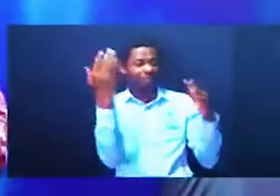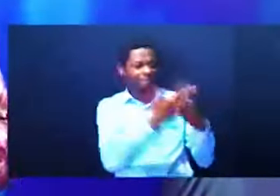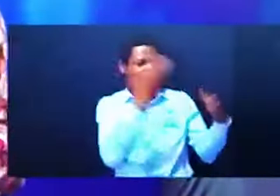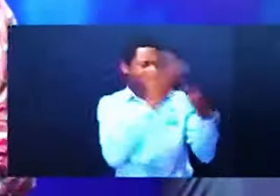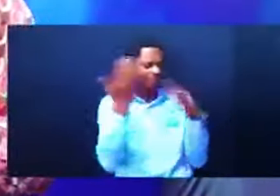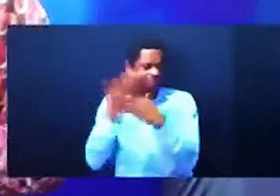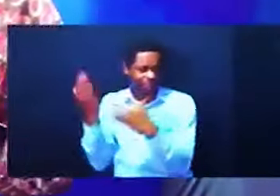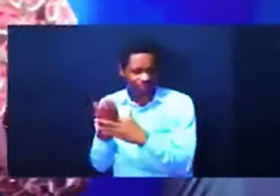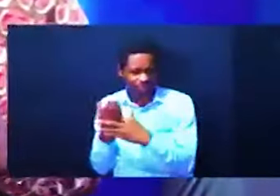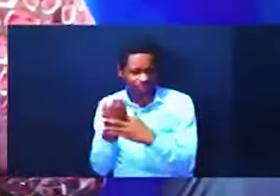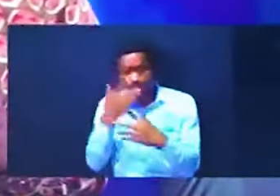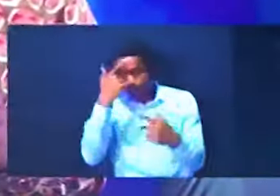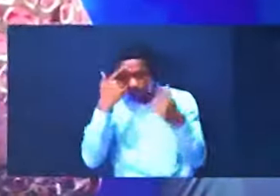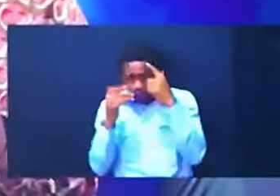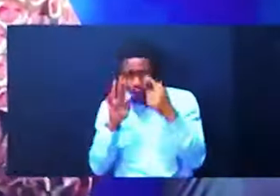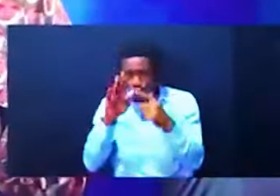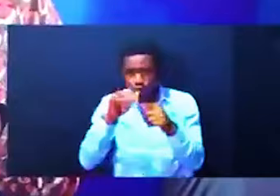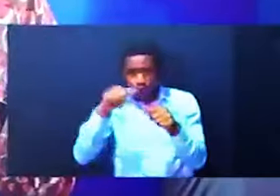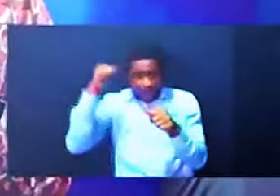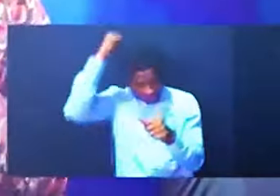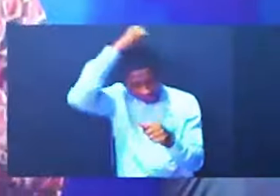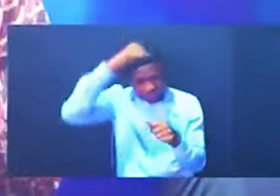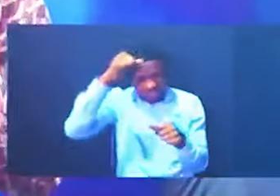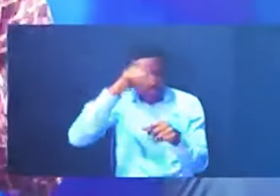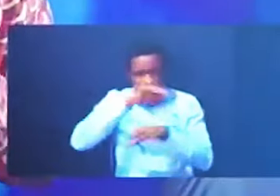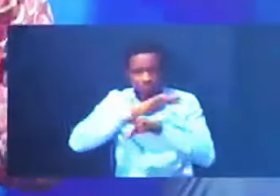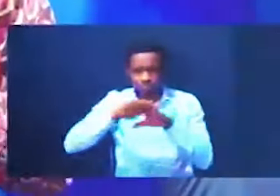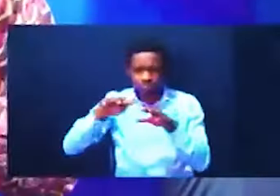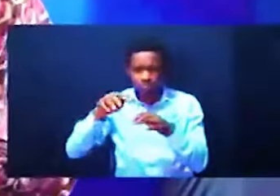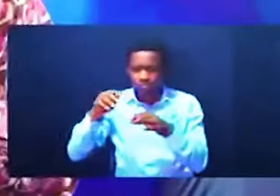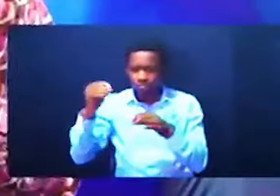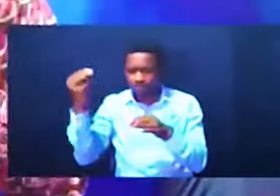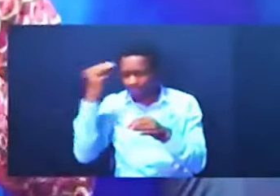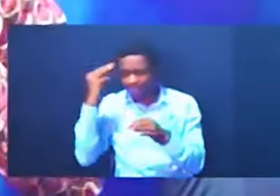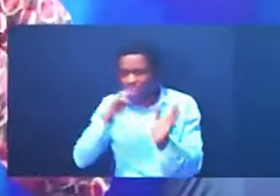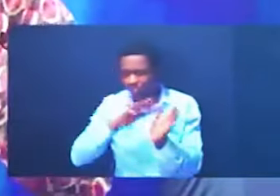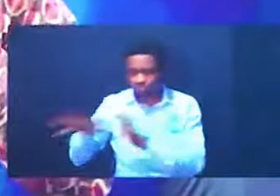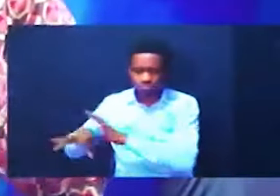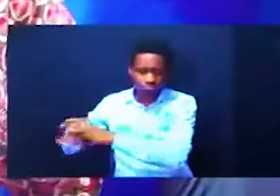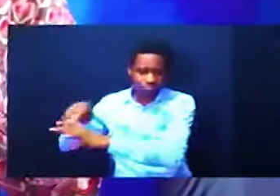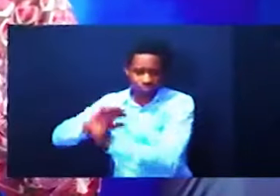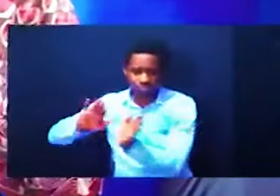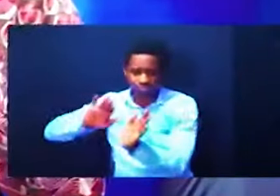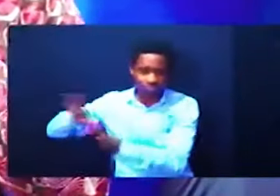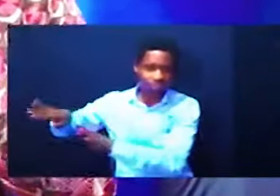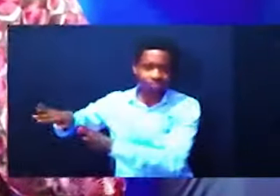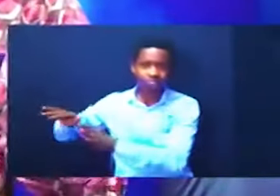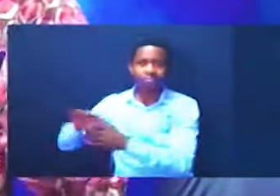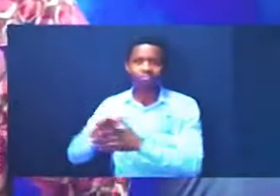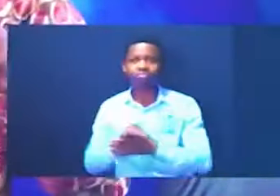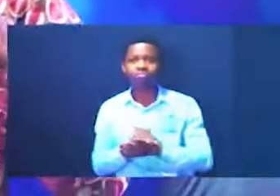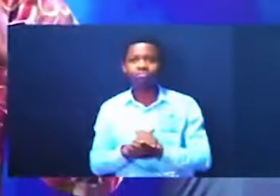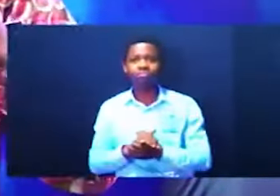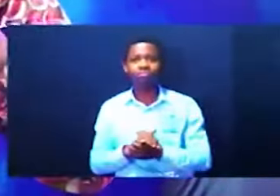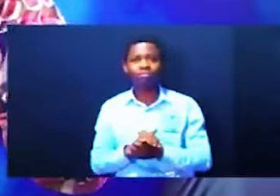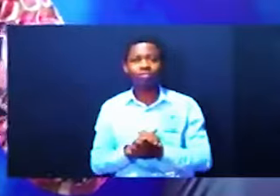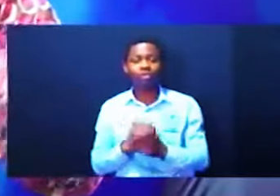hawa and was there wo so ninti. When you are bitter, your anointing be